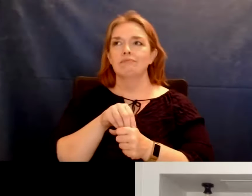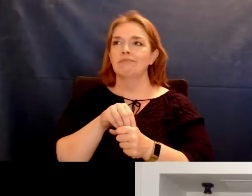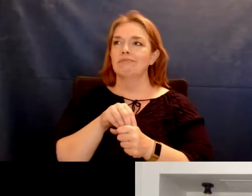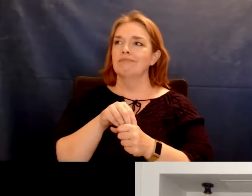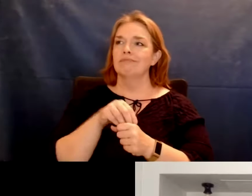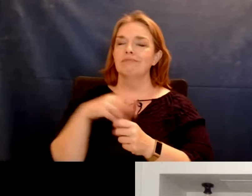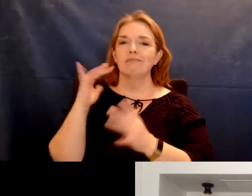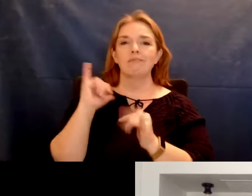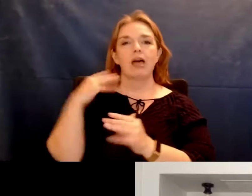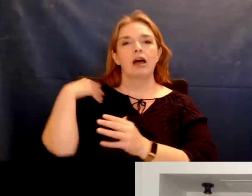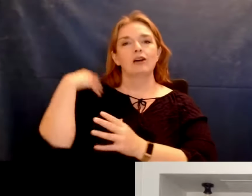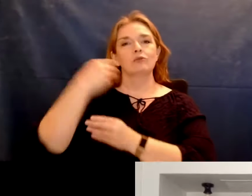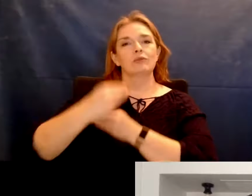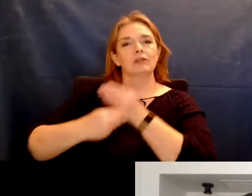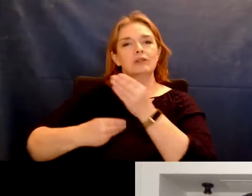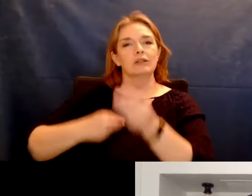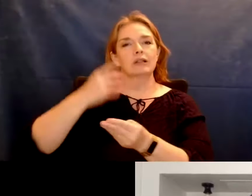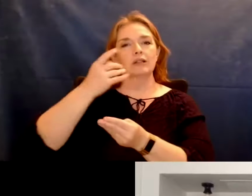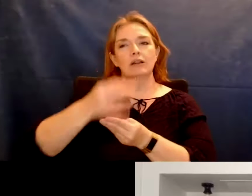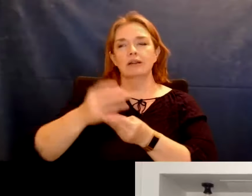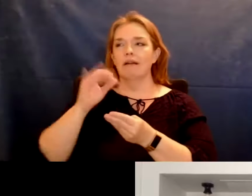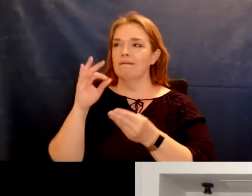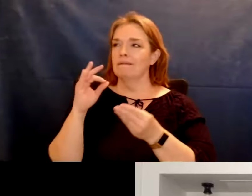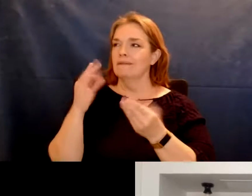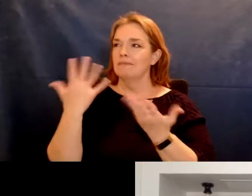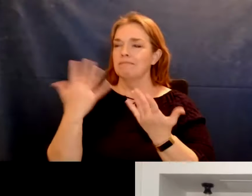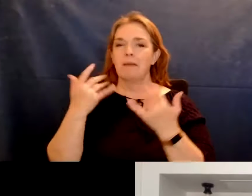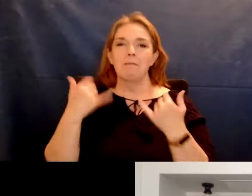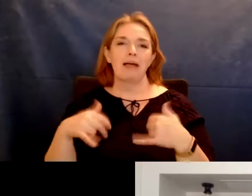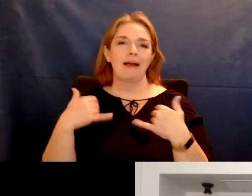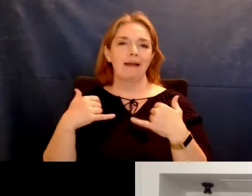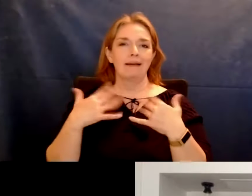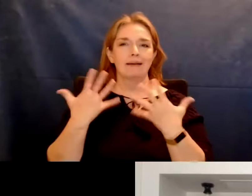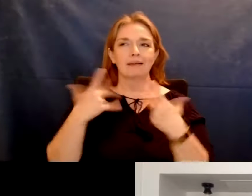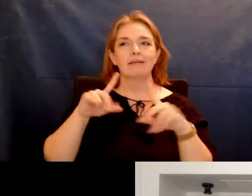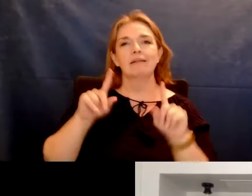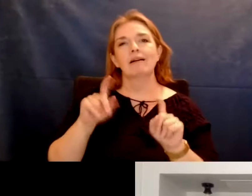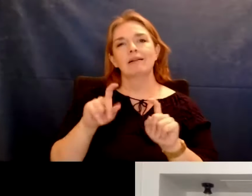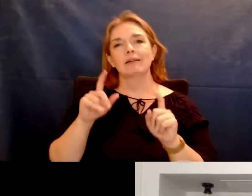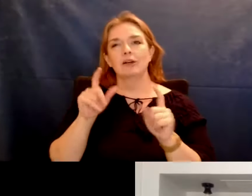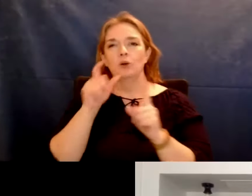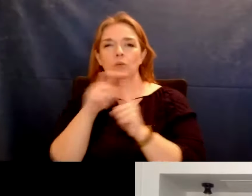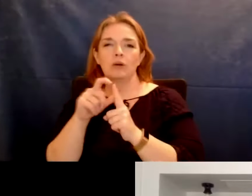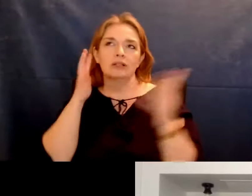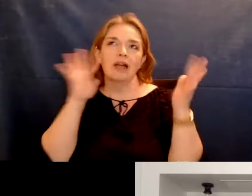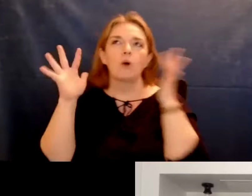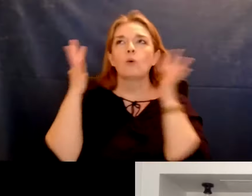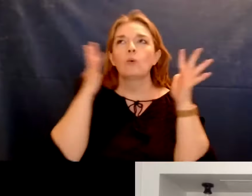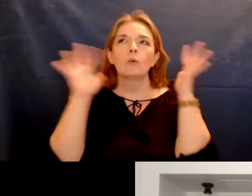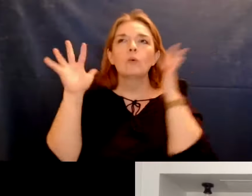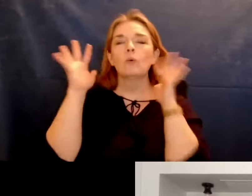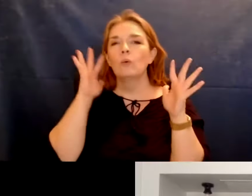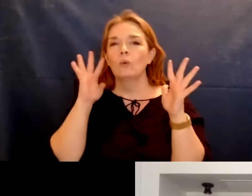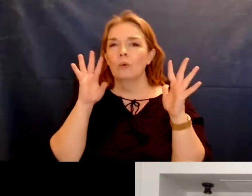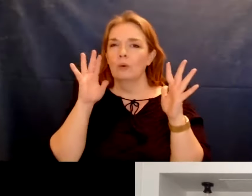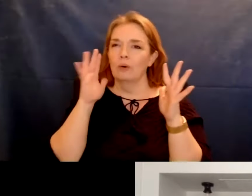of I guess experimenting with poems and what they sound and what they look like. Um, and